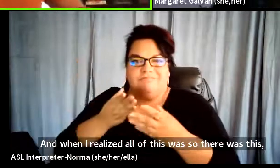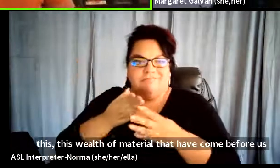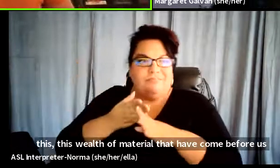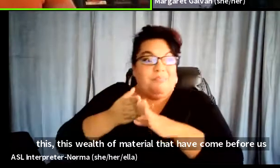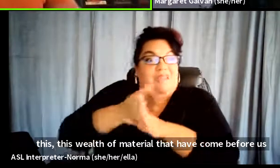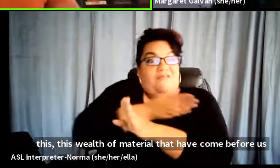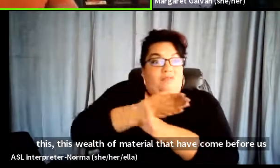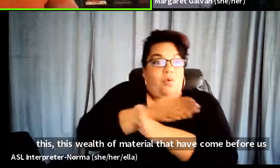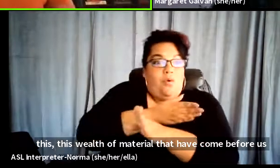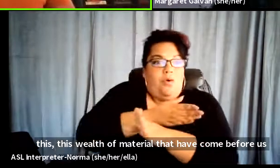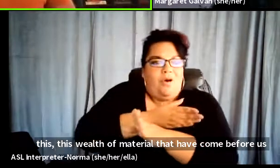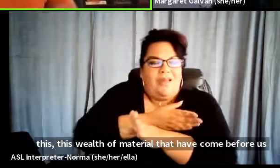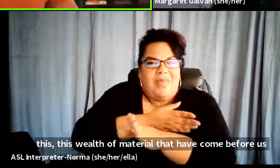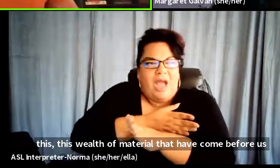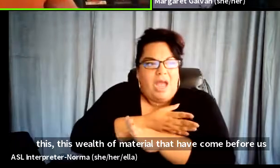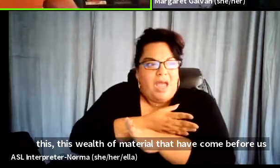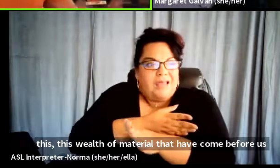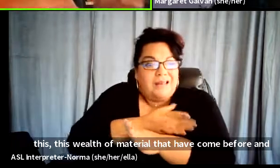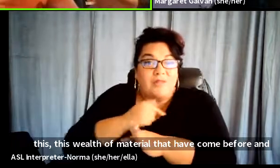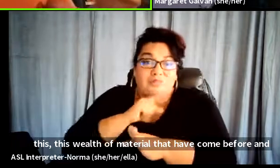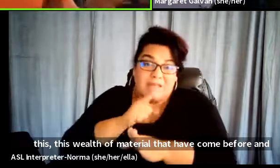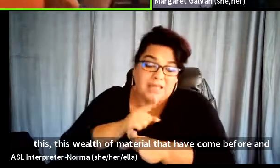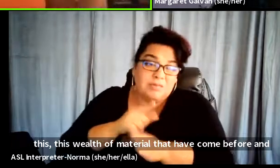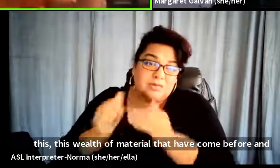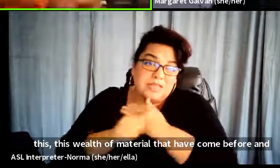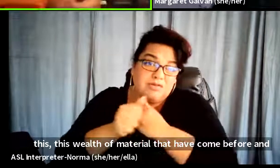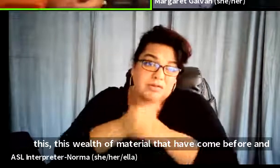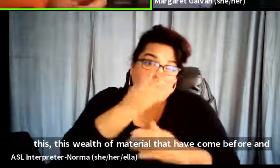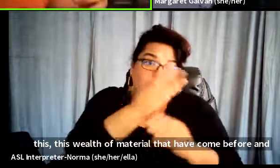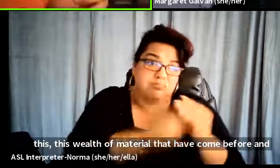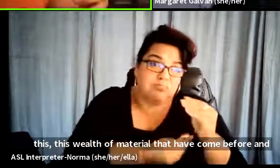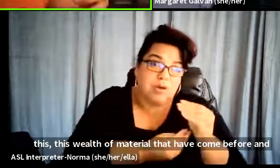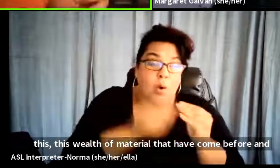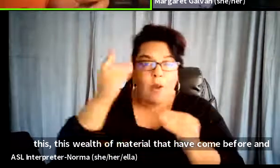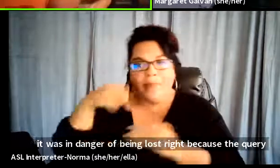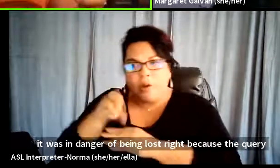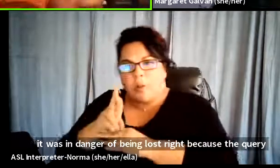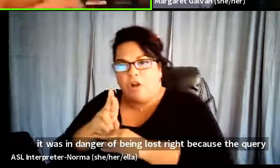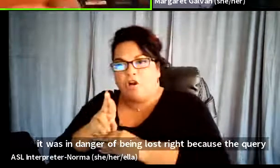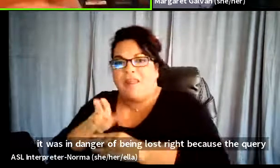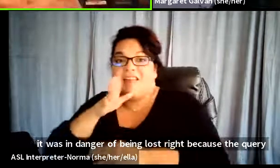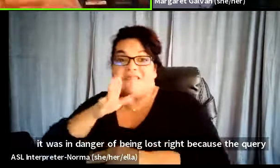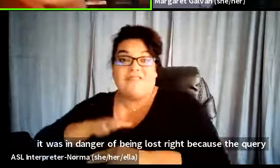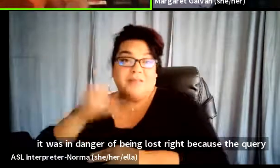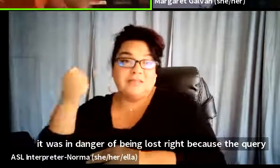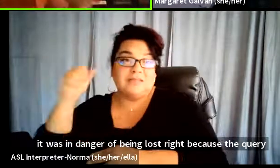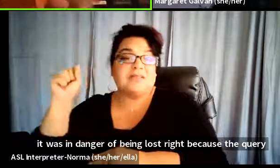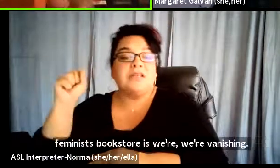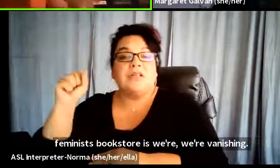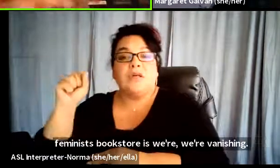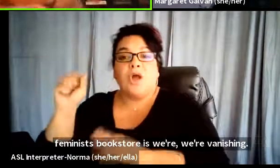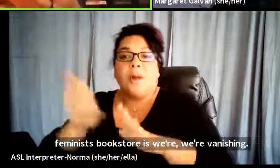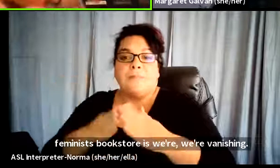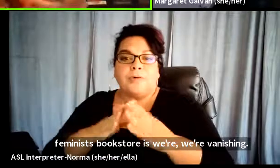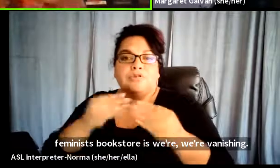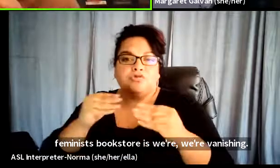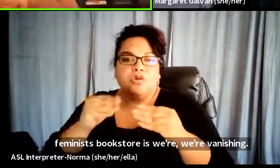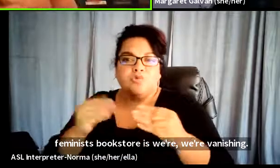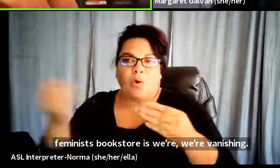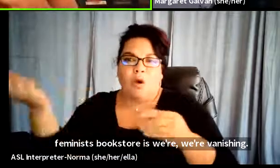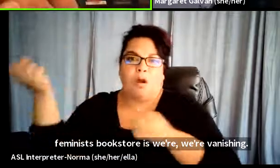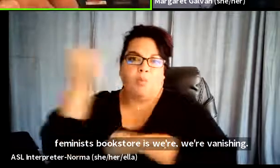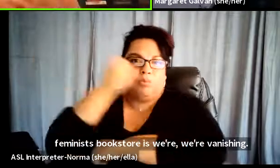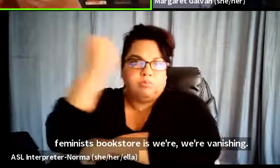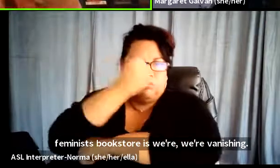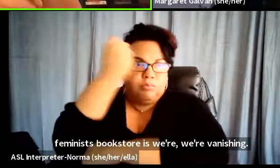it was in danger of being lost, right? Because the queer and feminist bookstores were, were vanishing, the queer distributors and